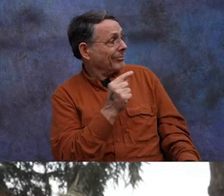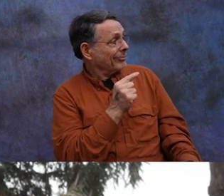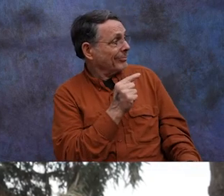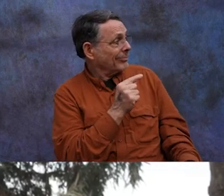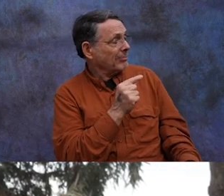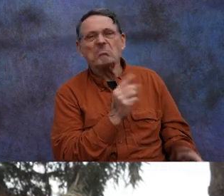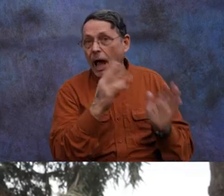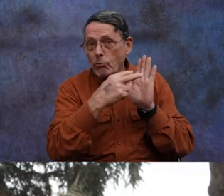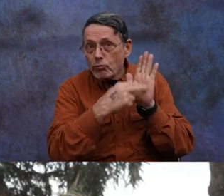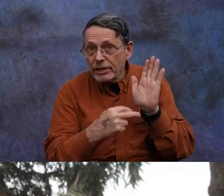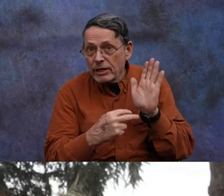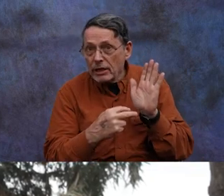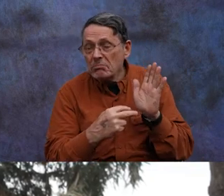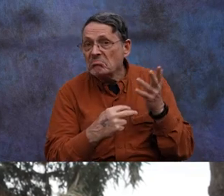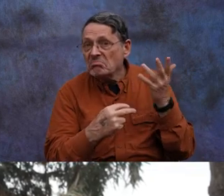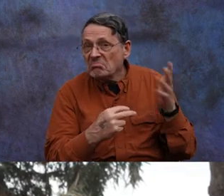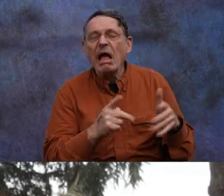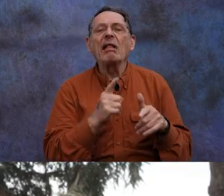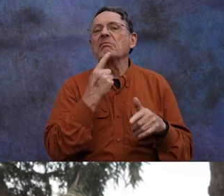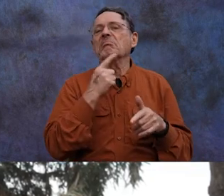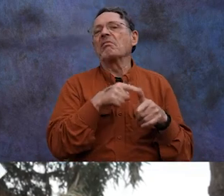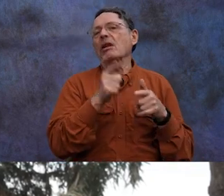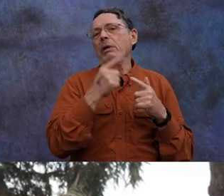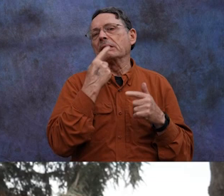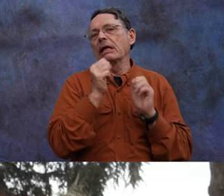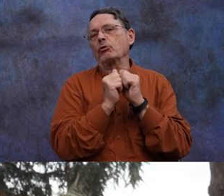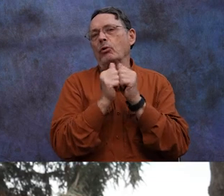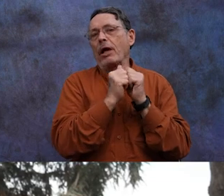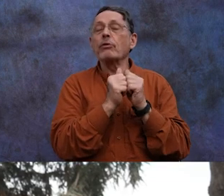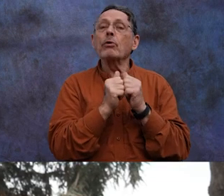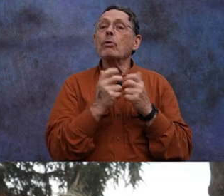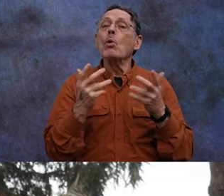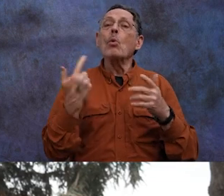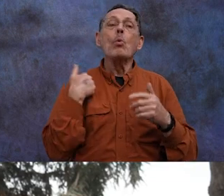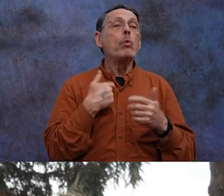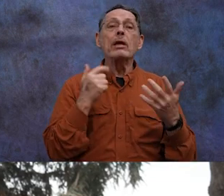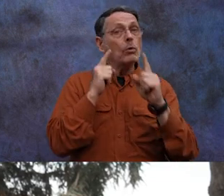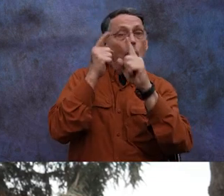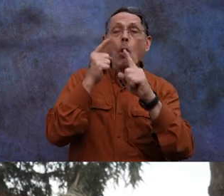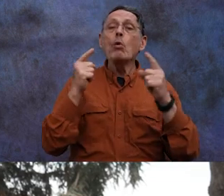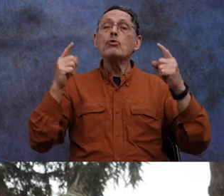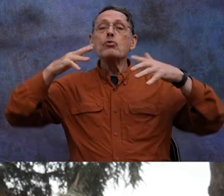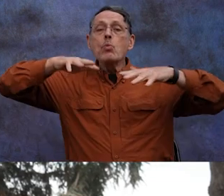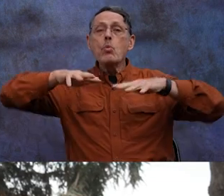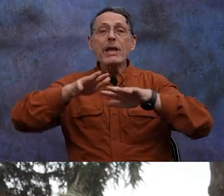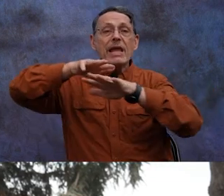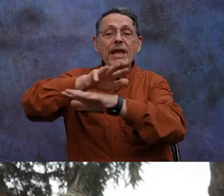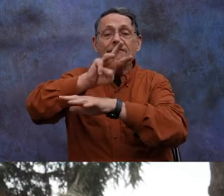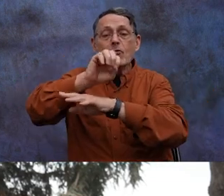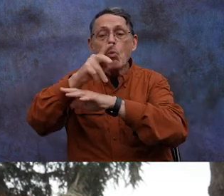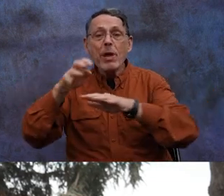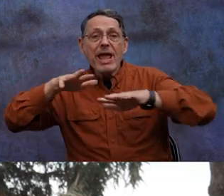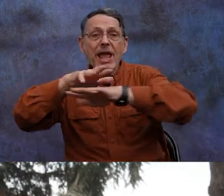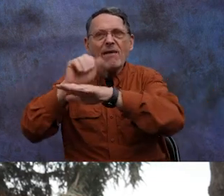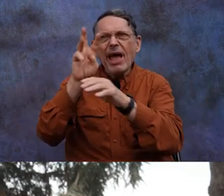I'll read it, and then we can all say it together. To weave a web of connection